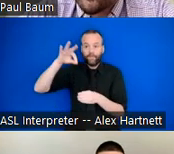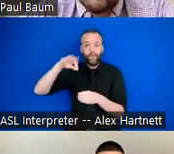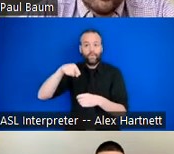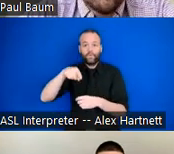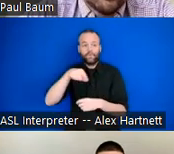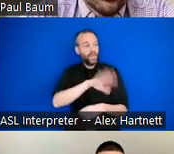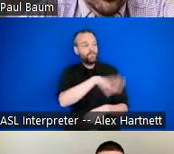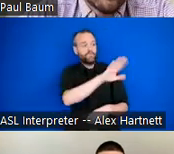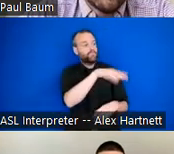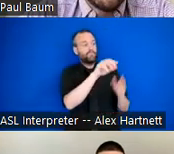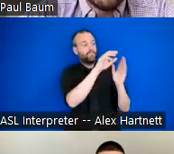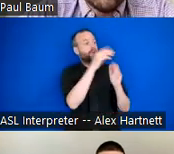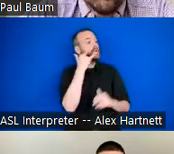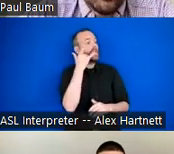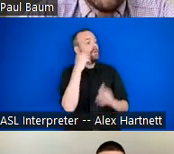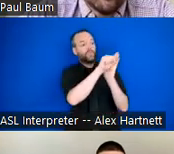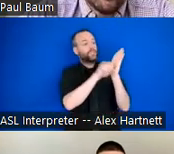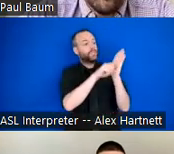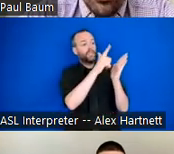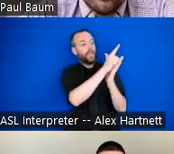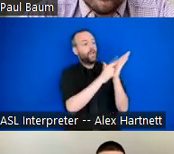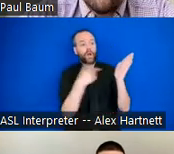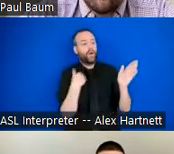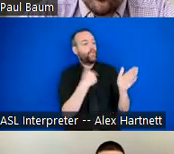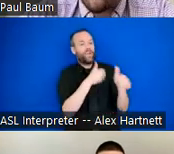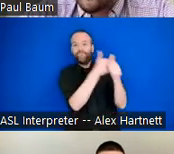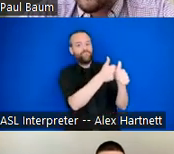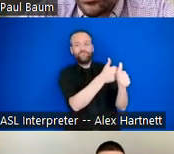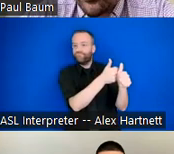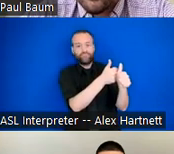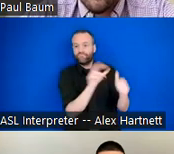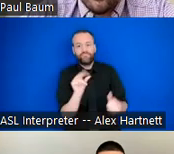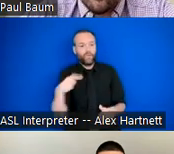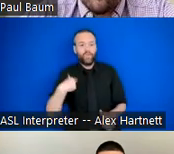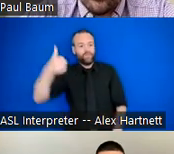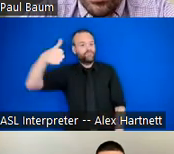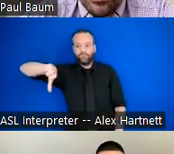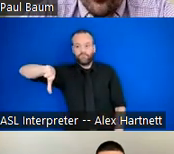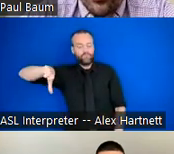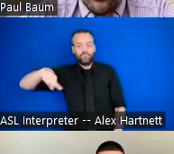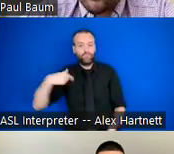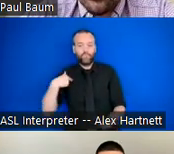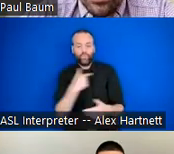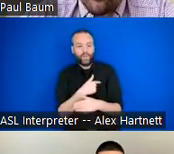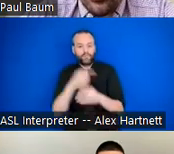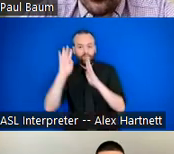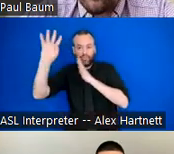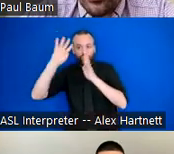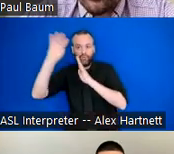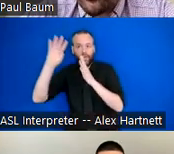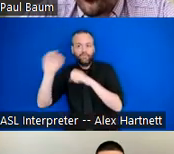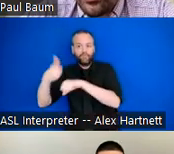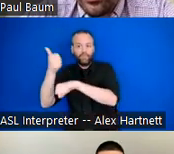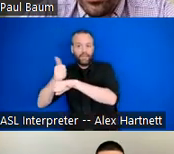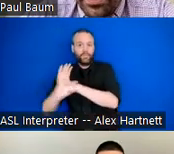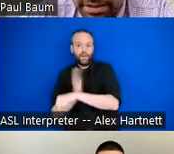to rescind the district's discriminatory policy requiring educators in Riverside County to out any trans